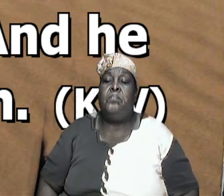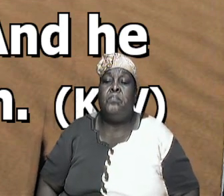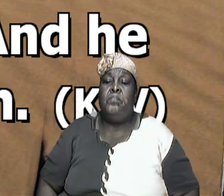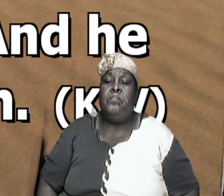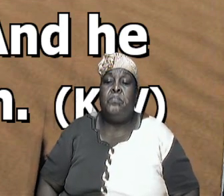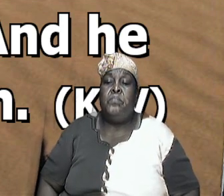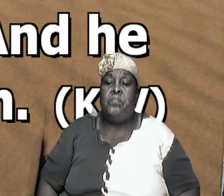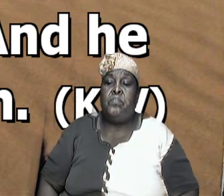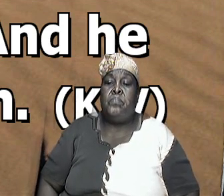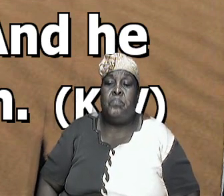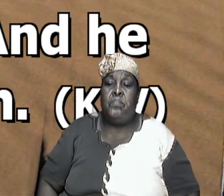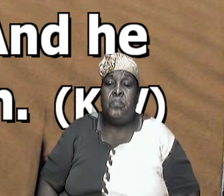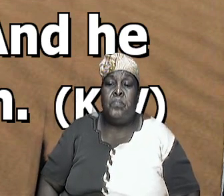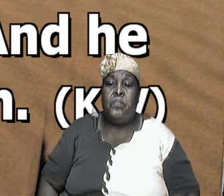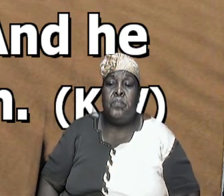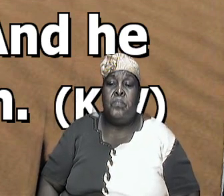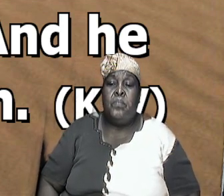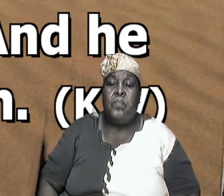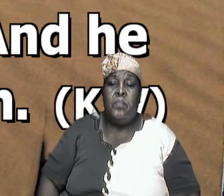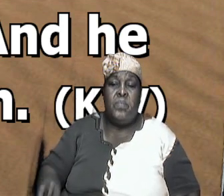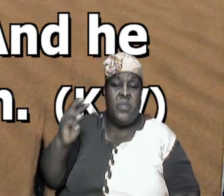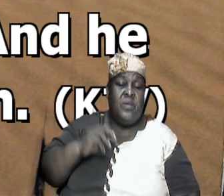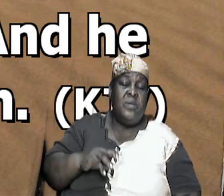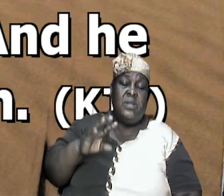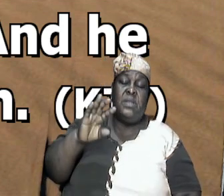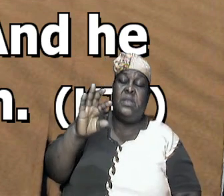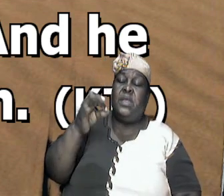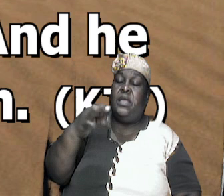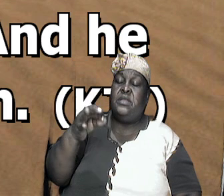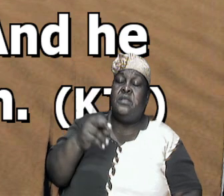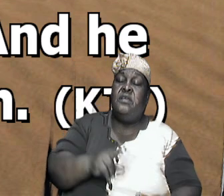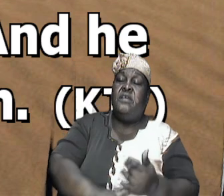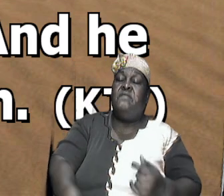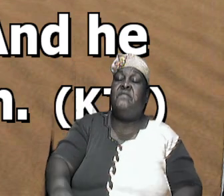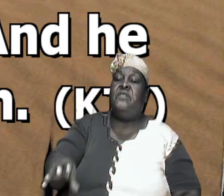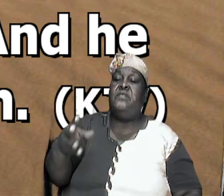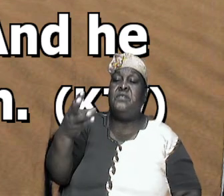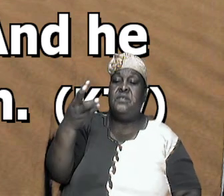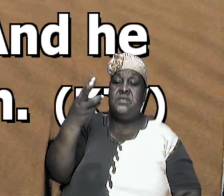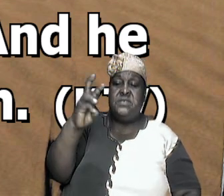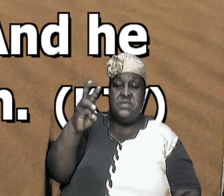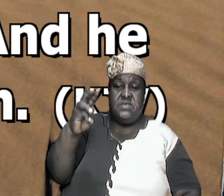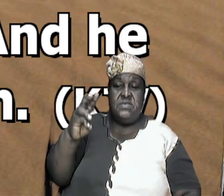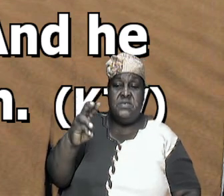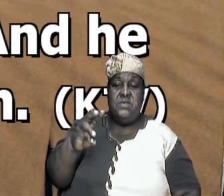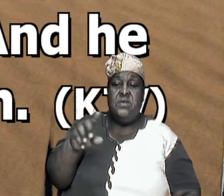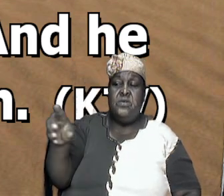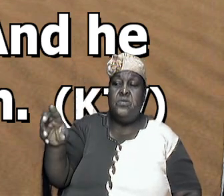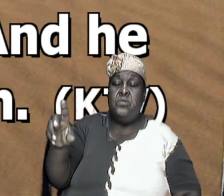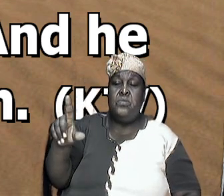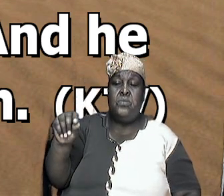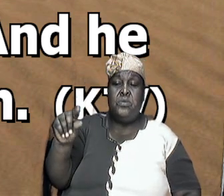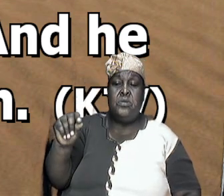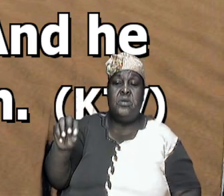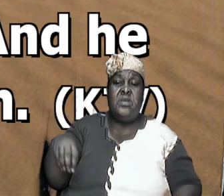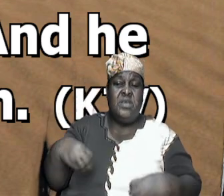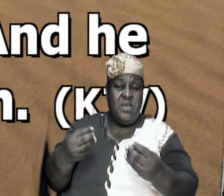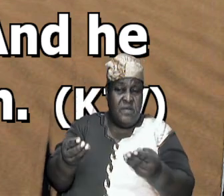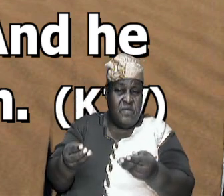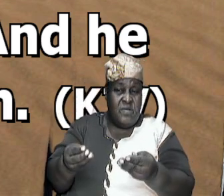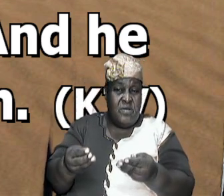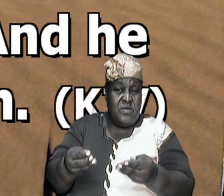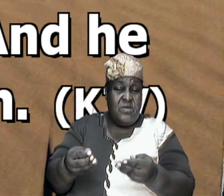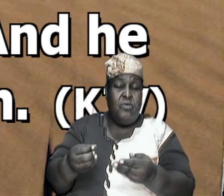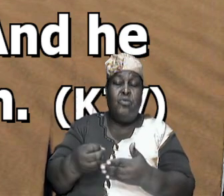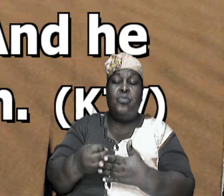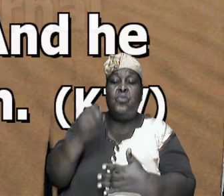used the term. Matthew 19, verse 16 to 20, give us the account of the rich young